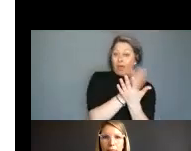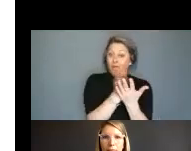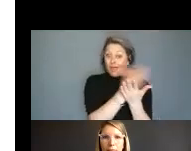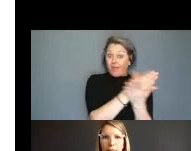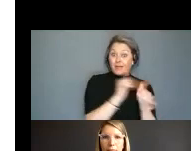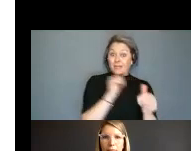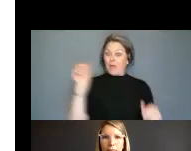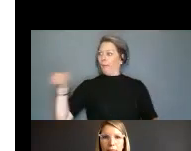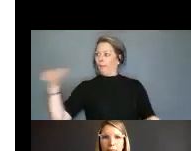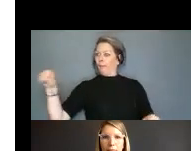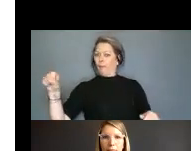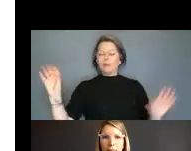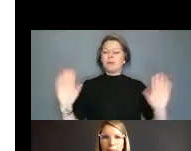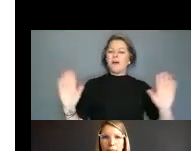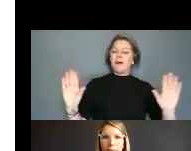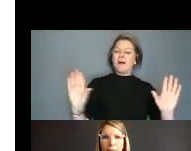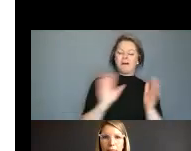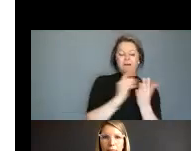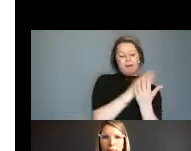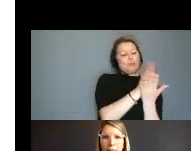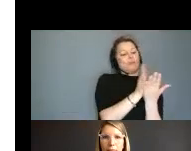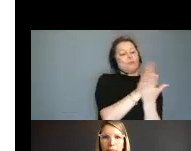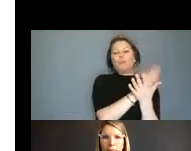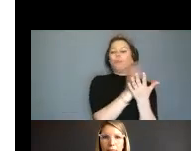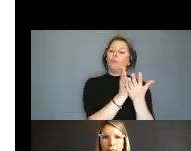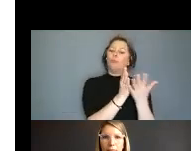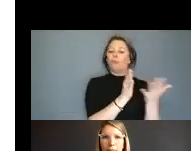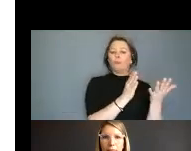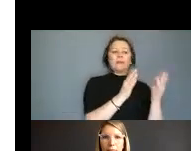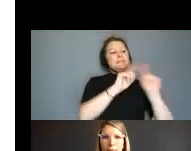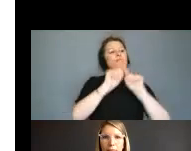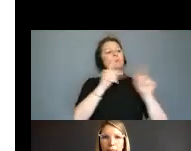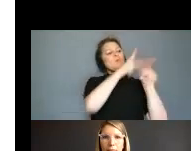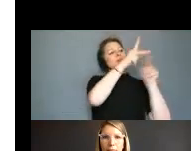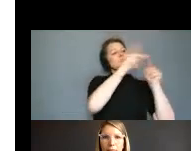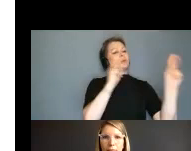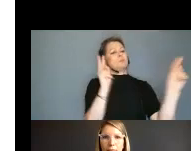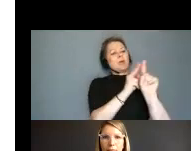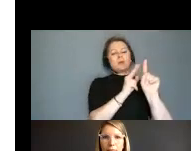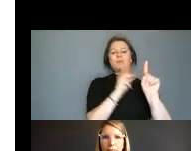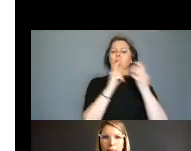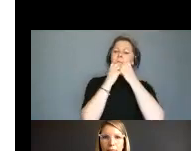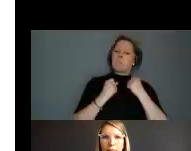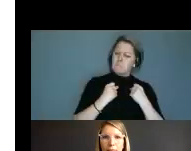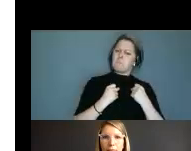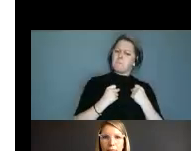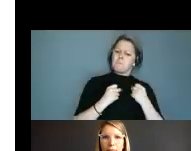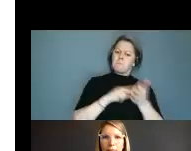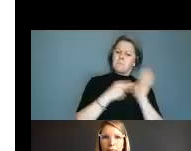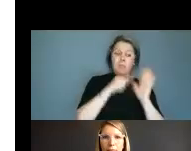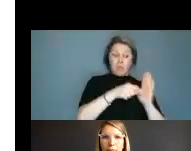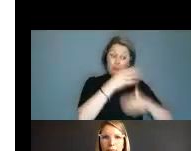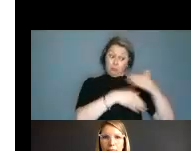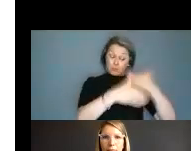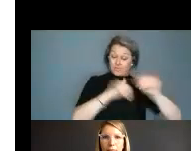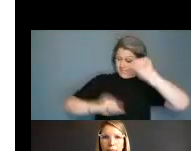So, where these multiple, where you can get these multiple kind of professional perspectives, and all that could really enrich the process and